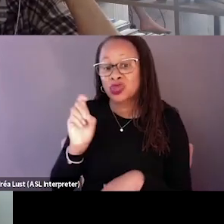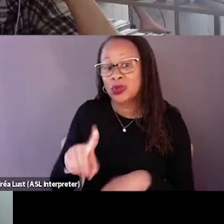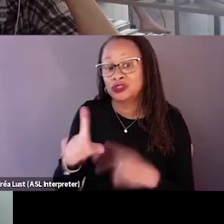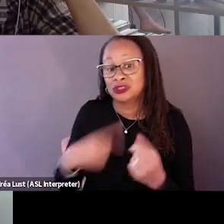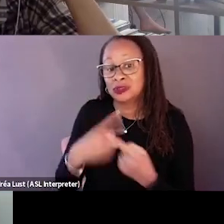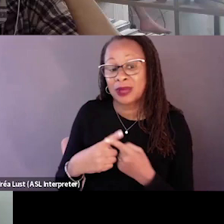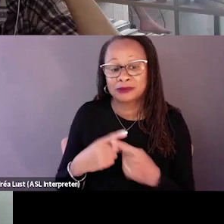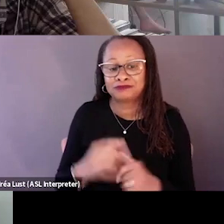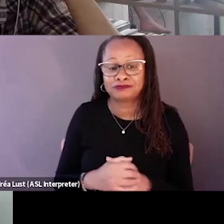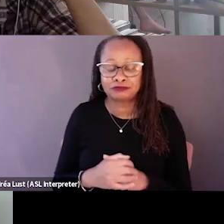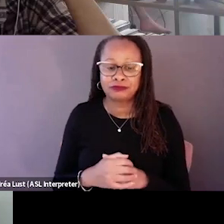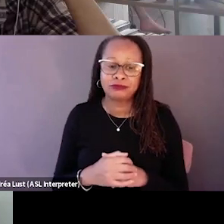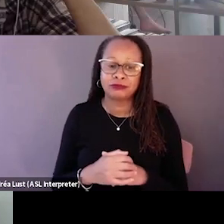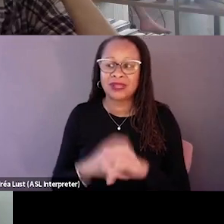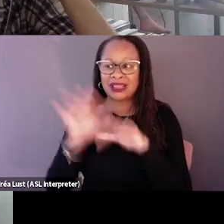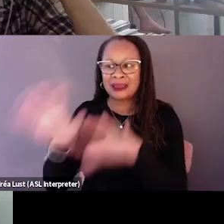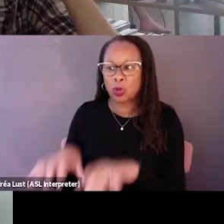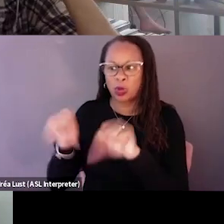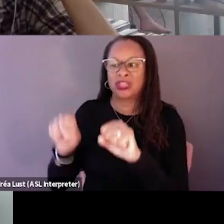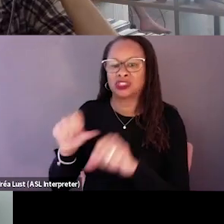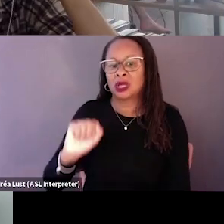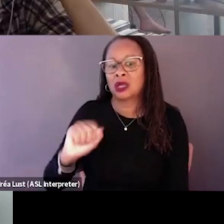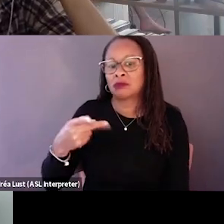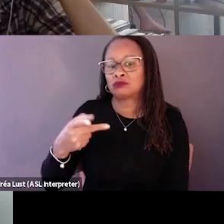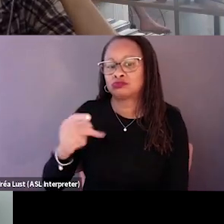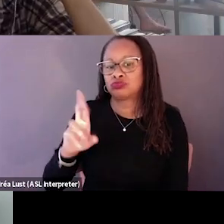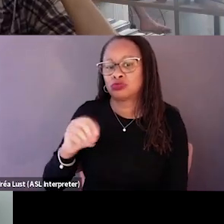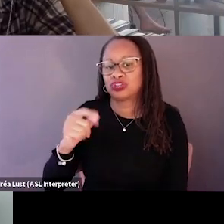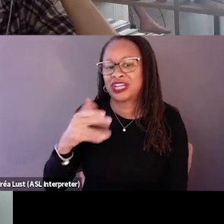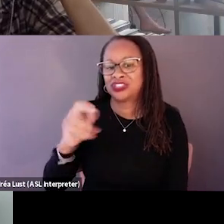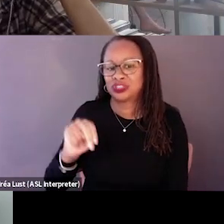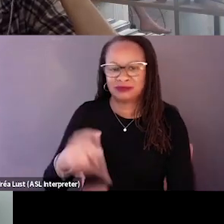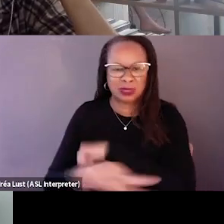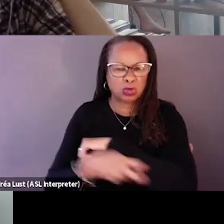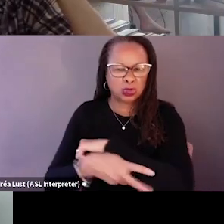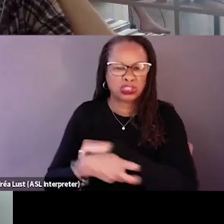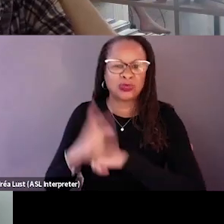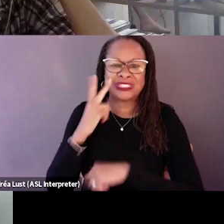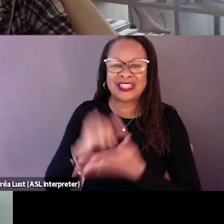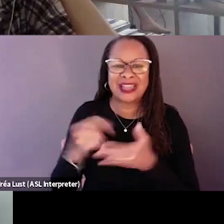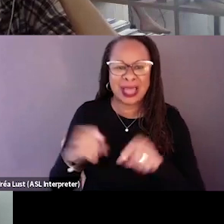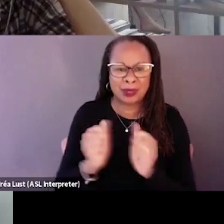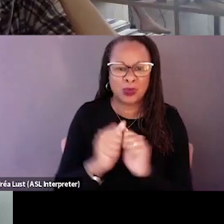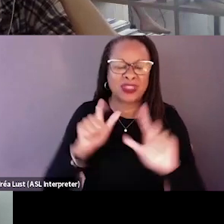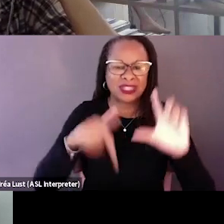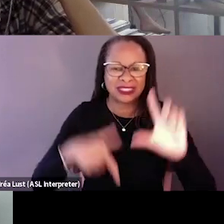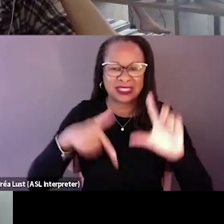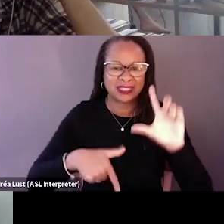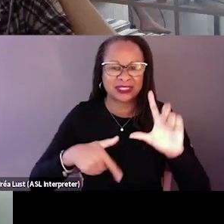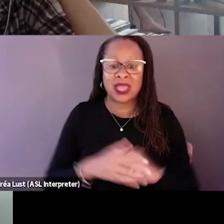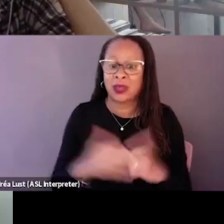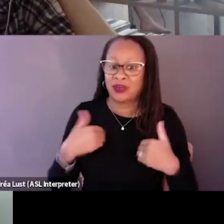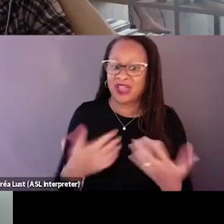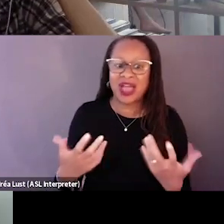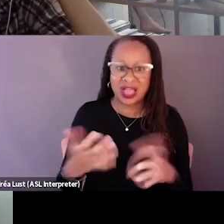about the appropriation of it. And we see it happening in TikTok, right? And there have been